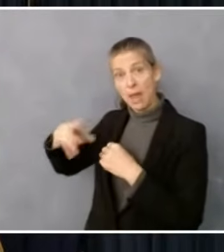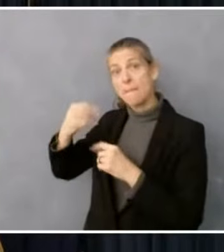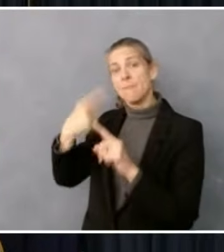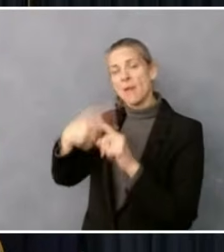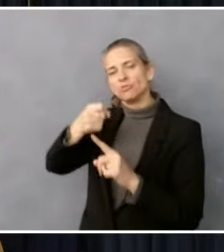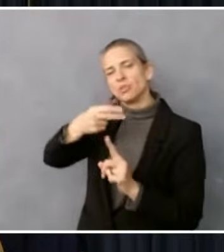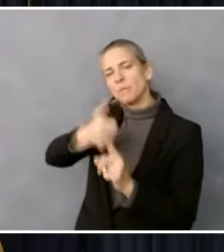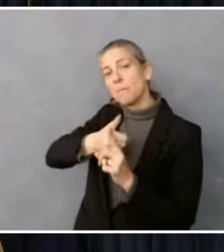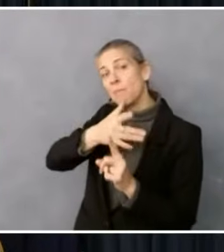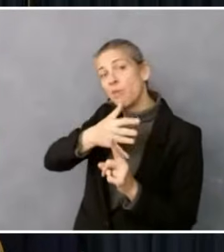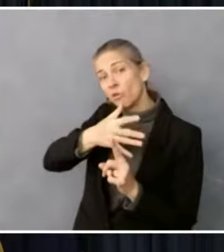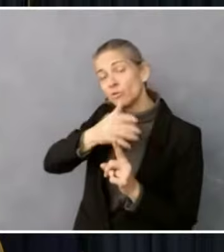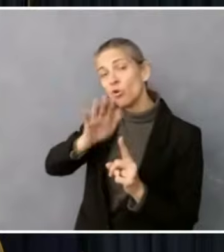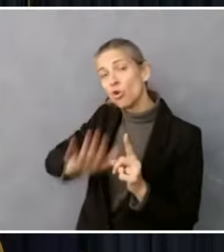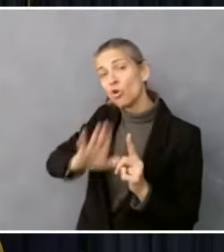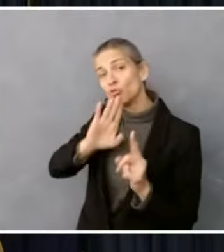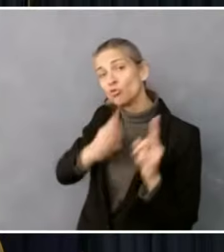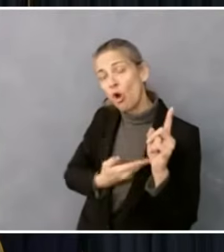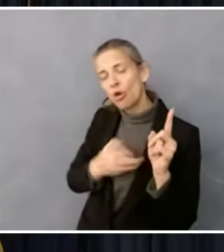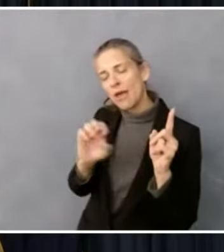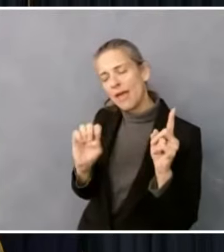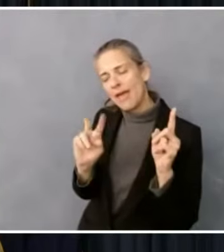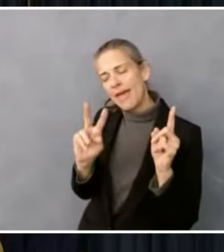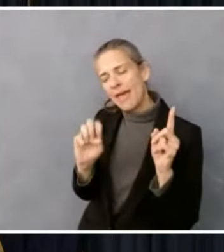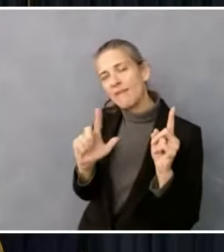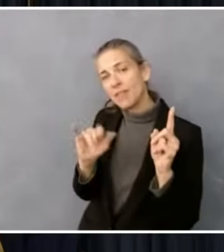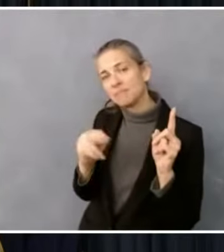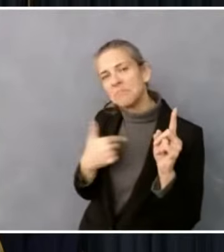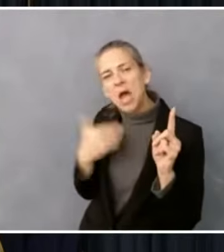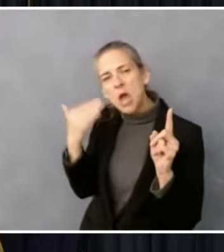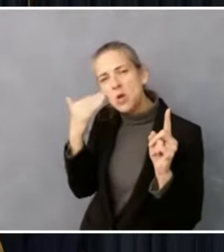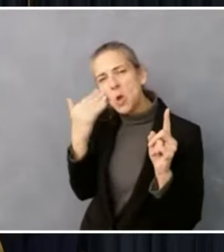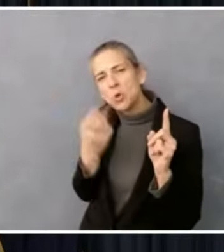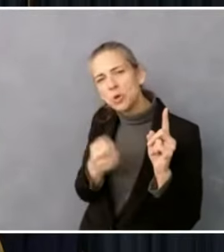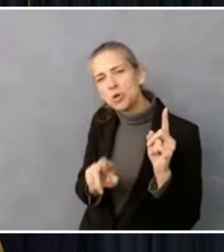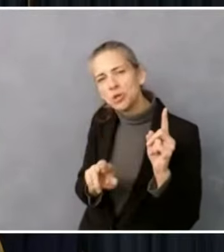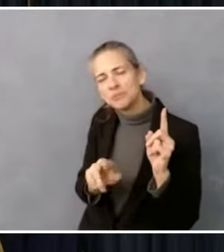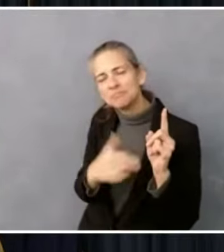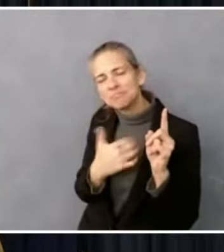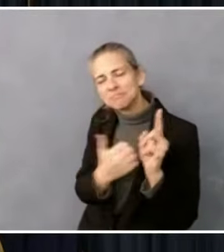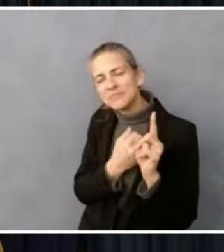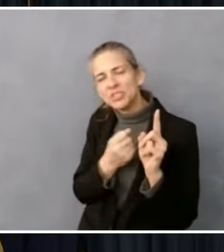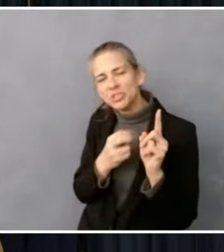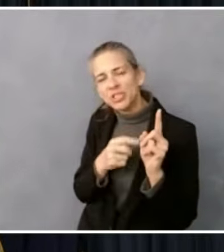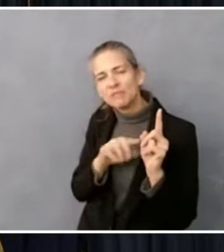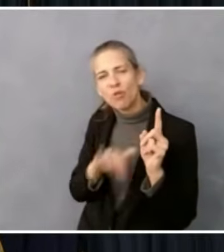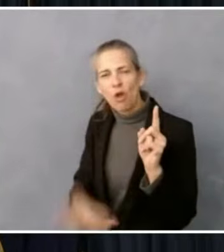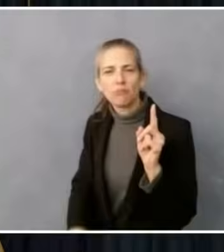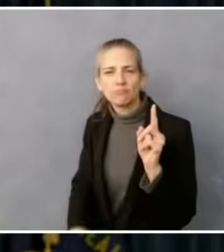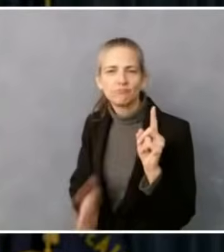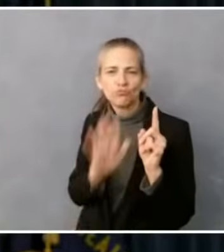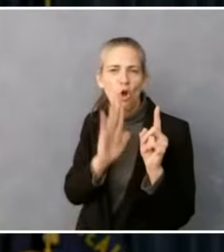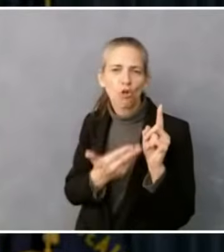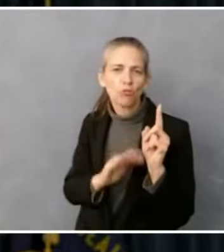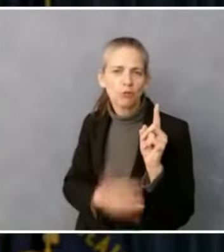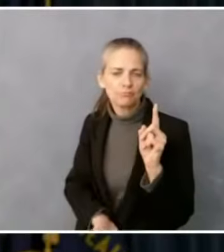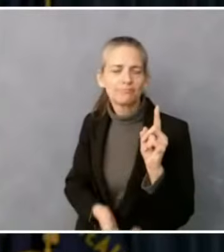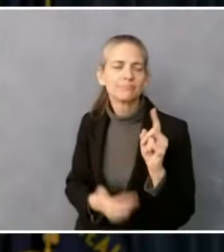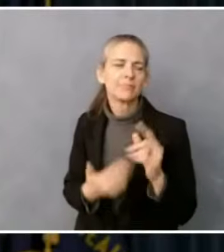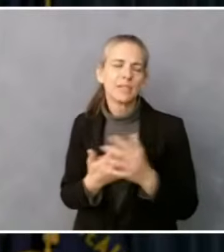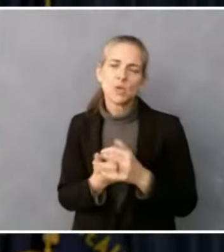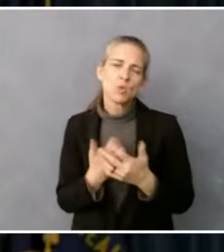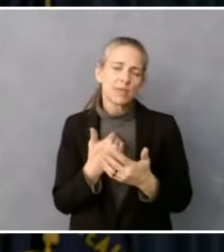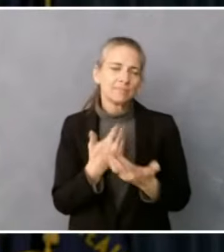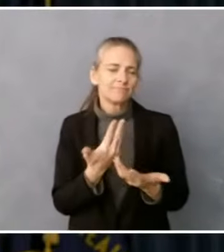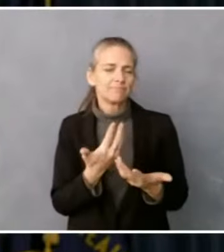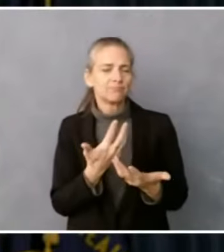her daughter, Evelyn, who I got the chance to know. Maggie, our prayers have been with you, and I'm amazed by your strength and bravery as you